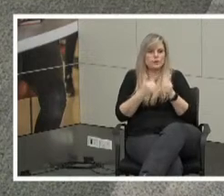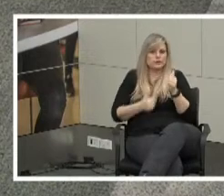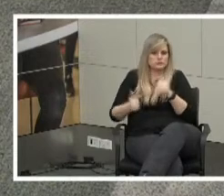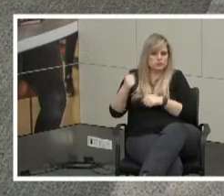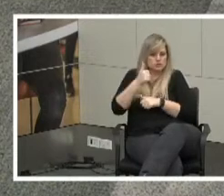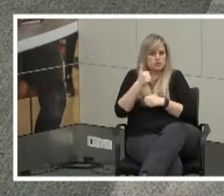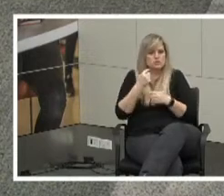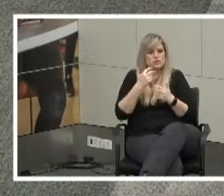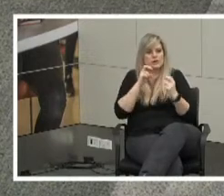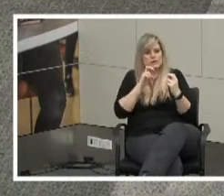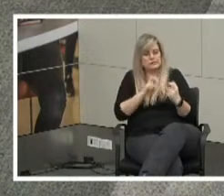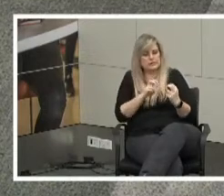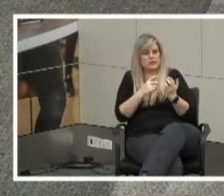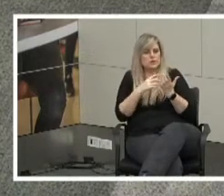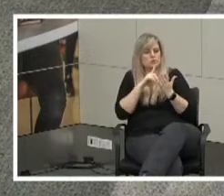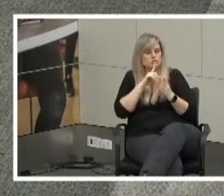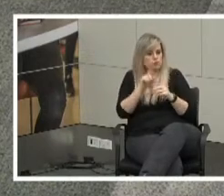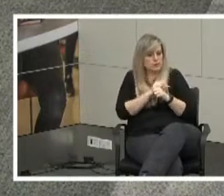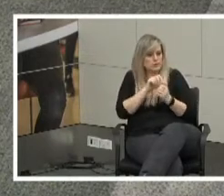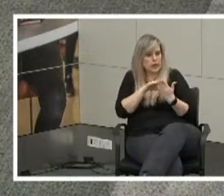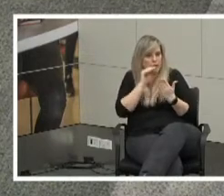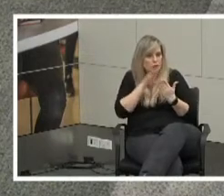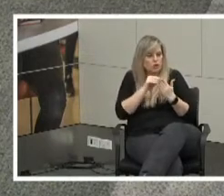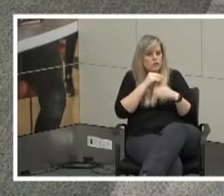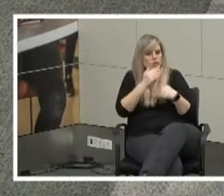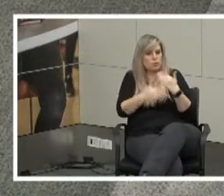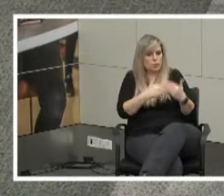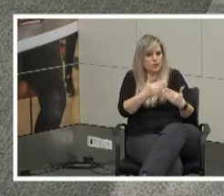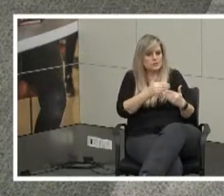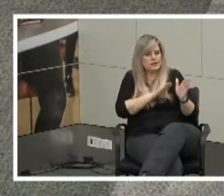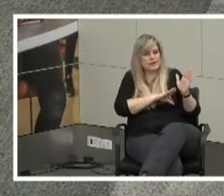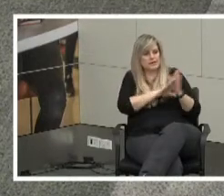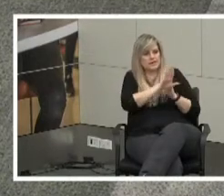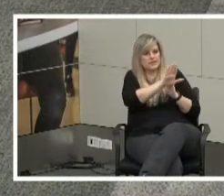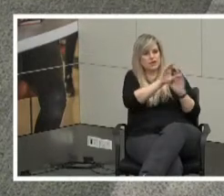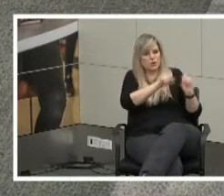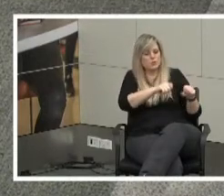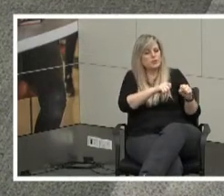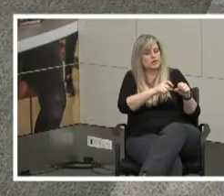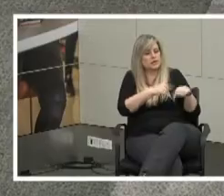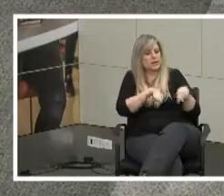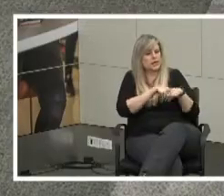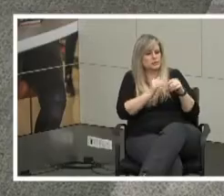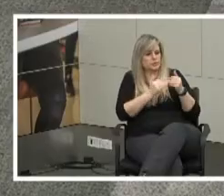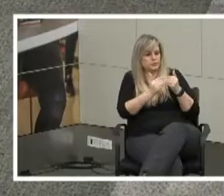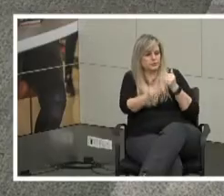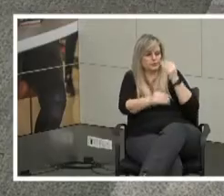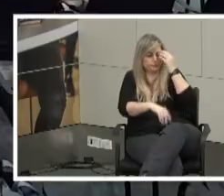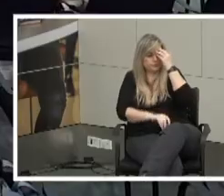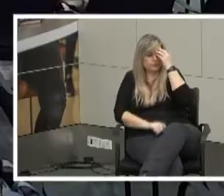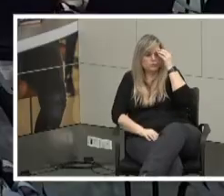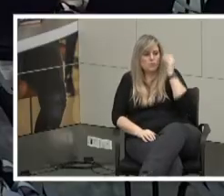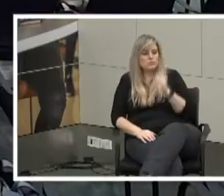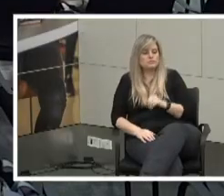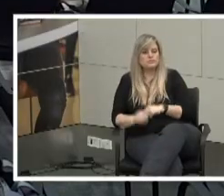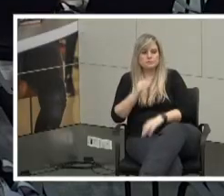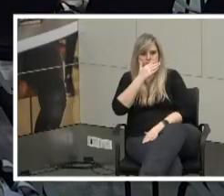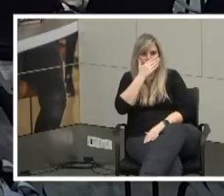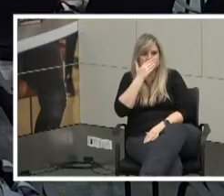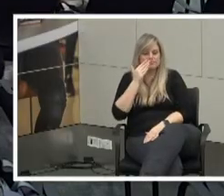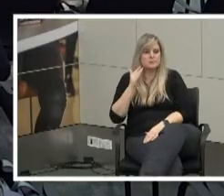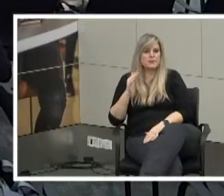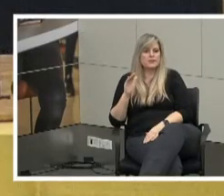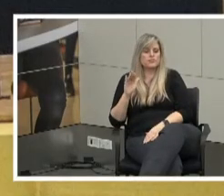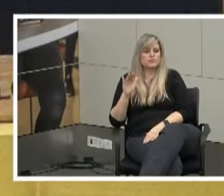learn the process and really you know develop their capacity as we move forward well I know this was a mammoth